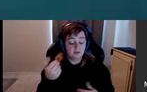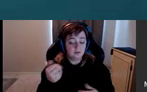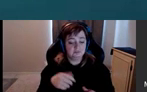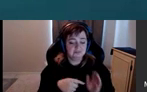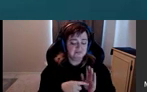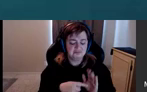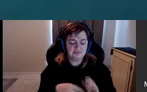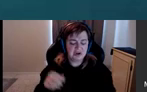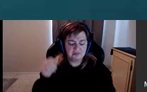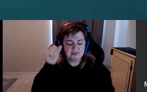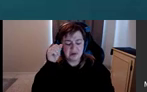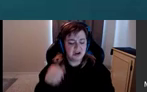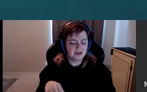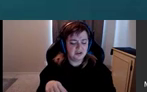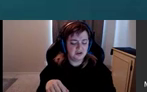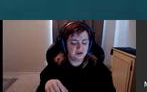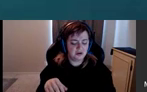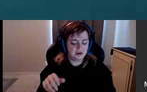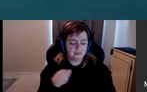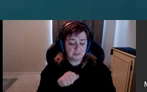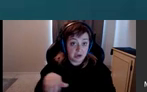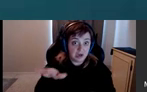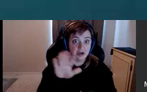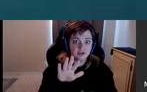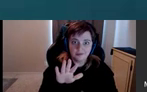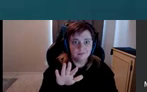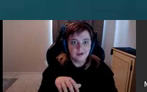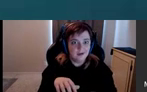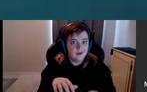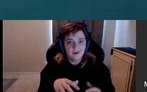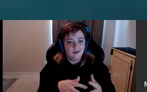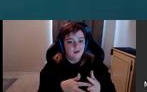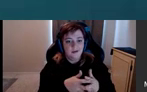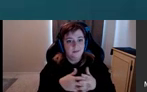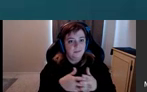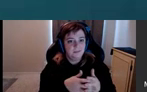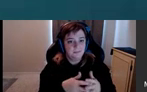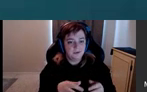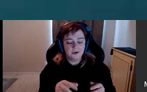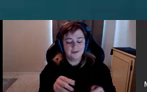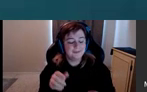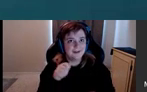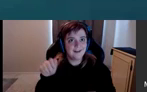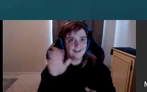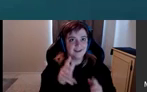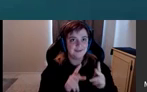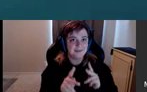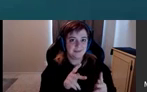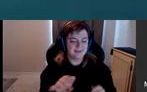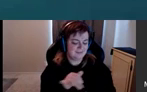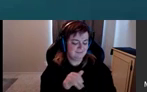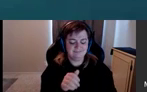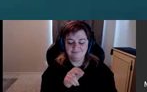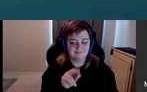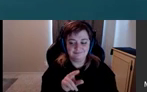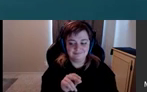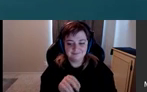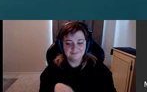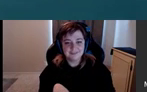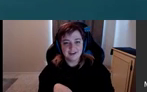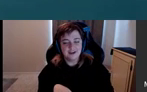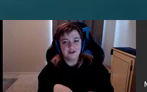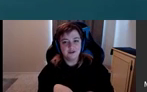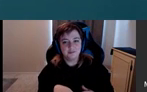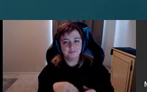too. It just, you know, we all have different aspects of our lives that fill up our